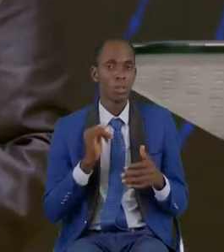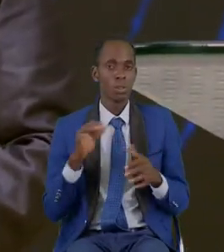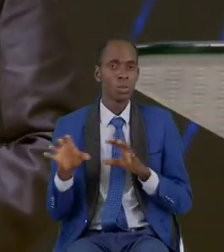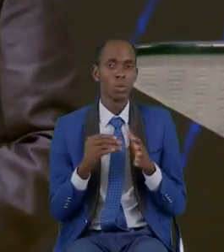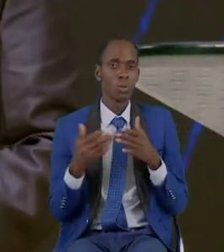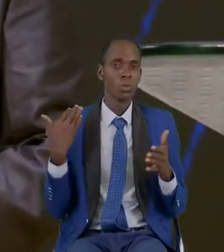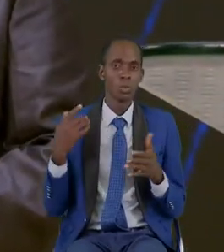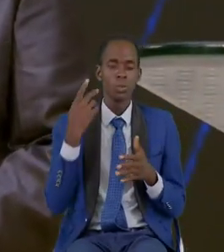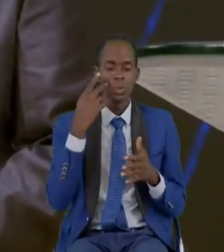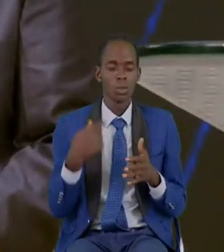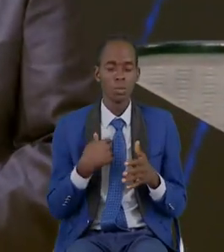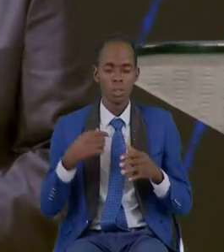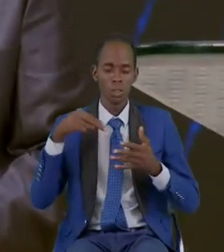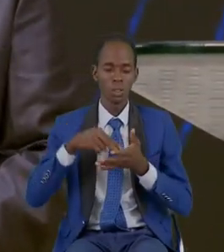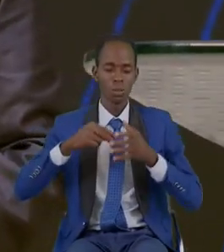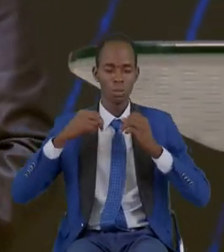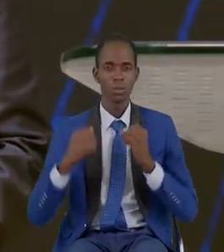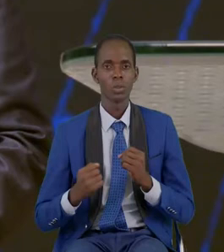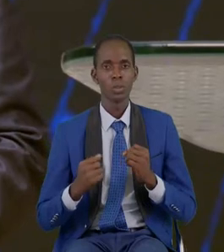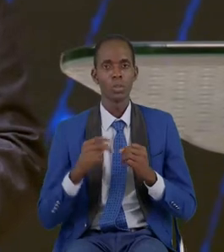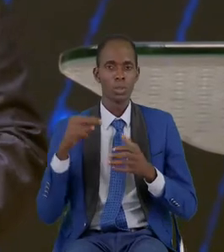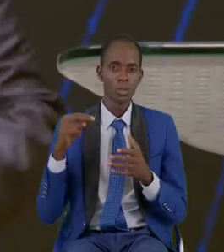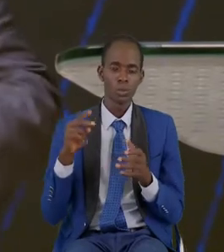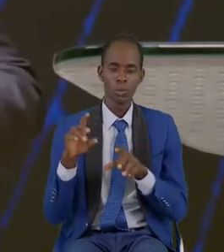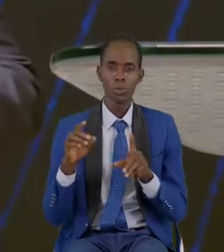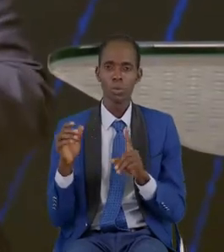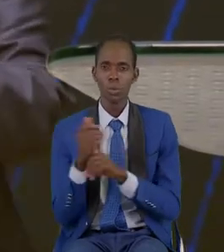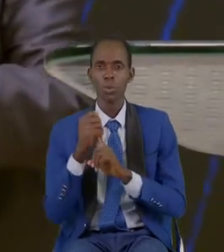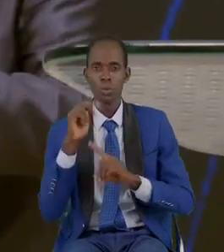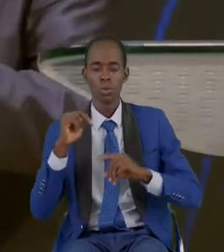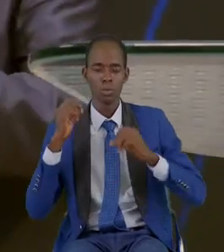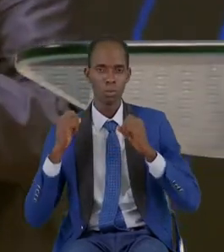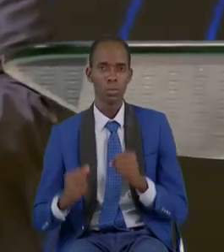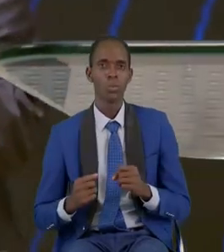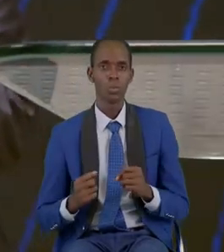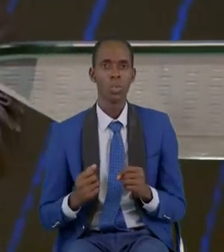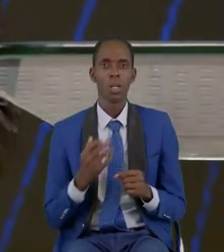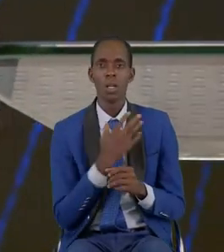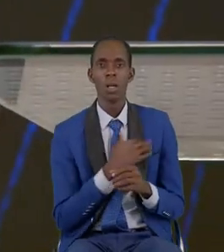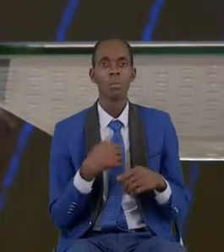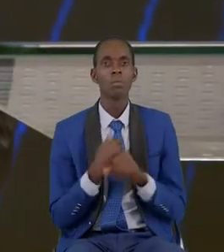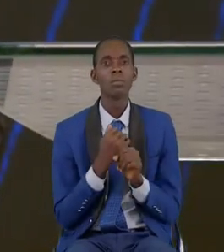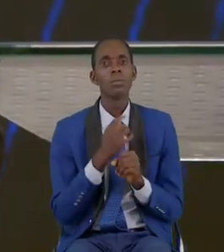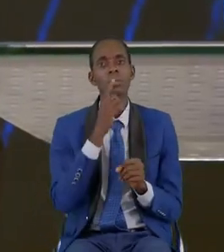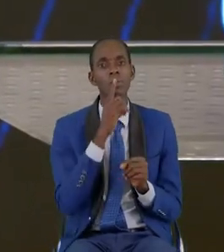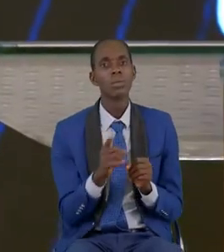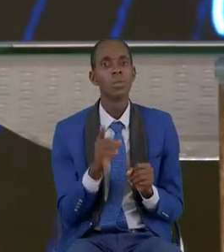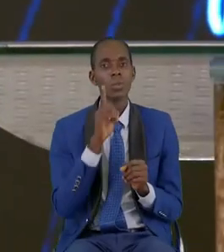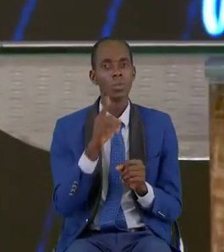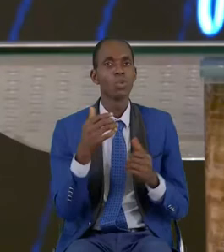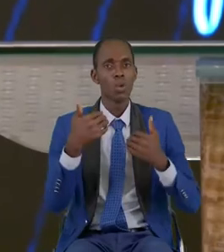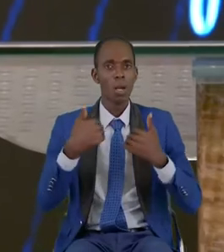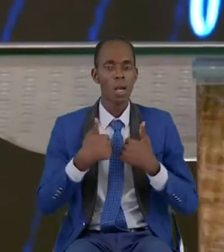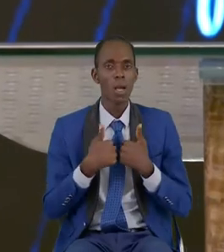straight and you stand firm and you hold firm and you hold on and make sure that you are steadfast